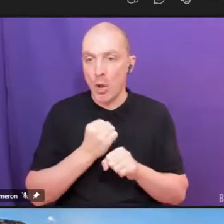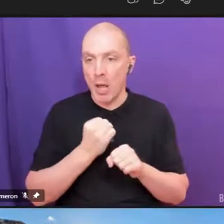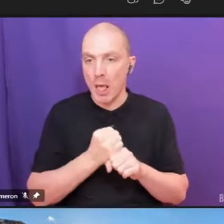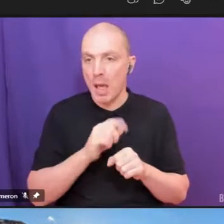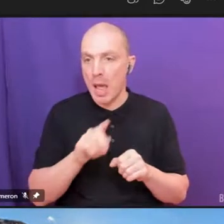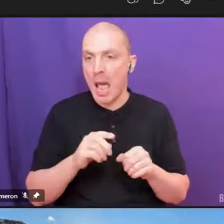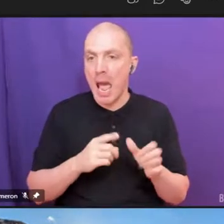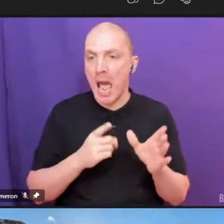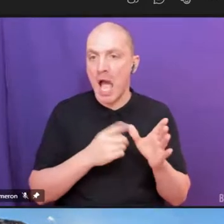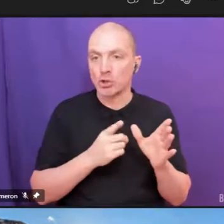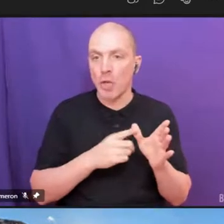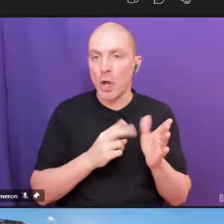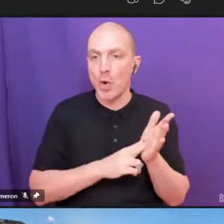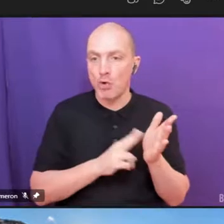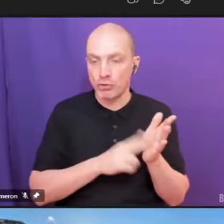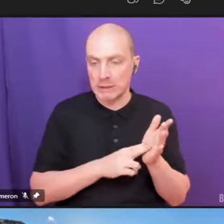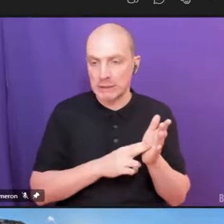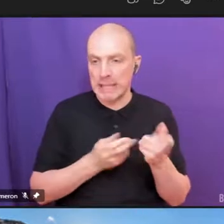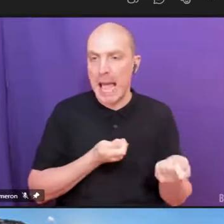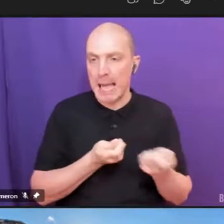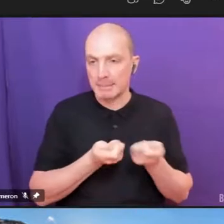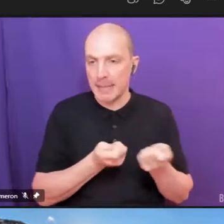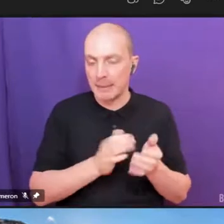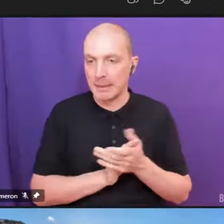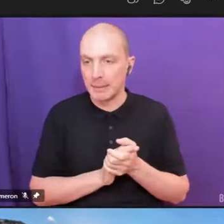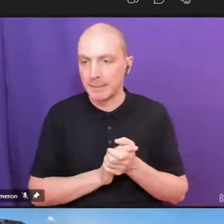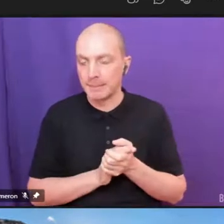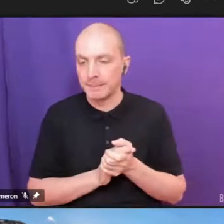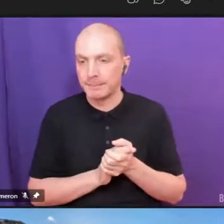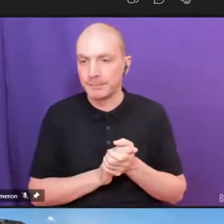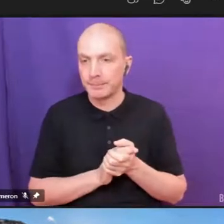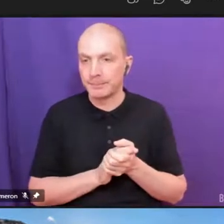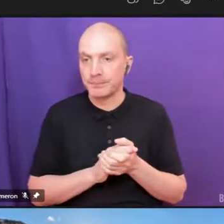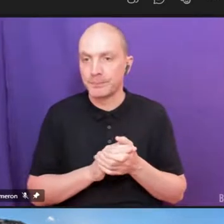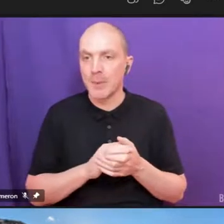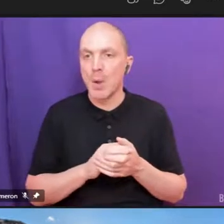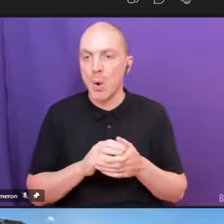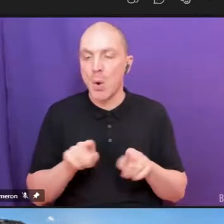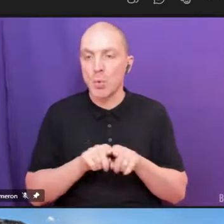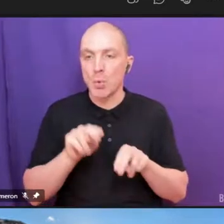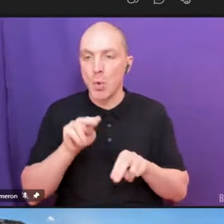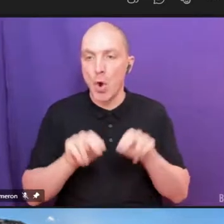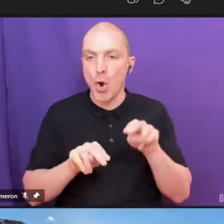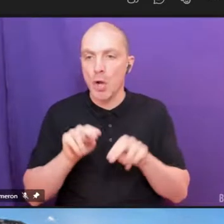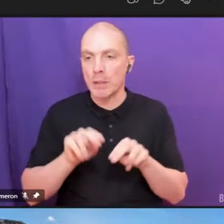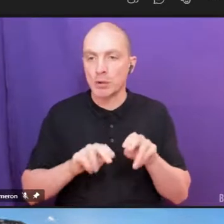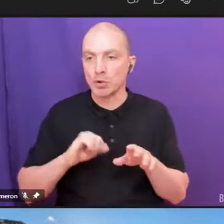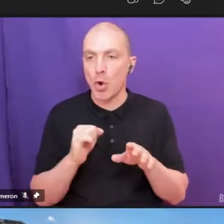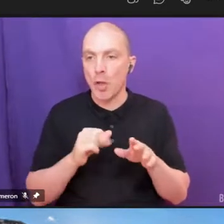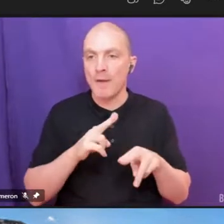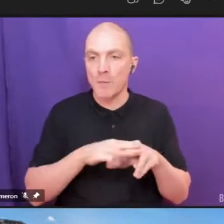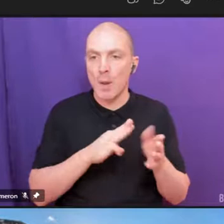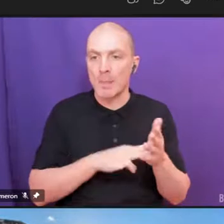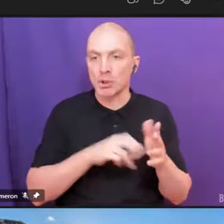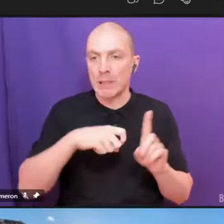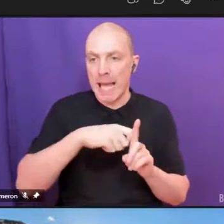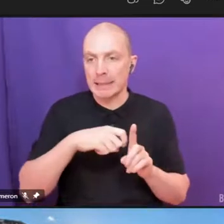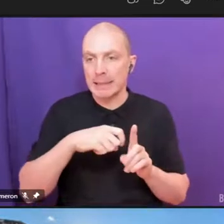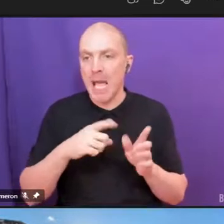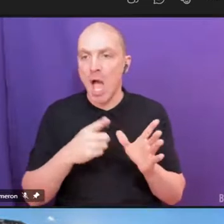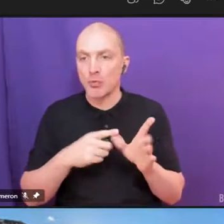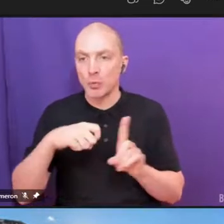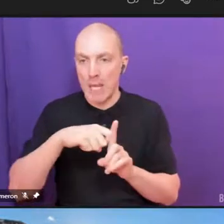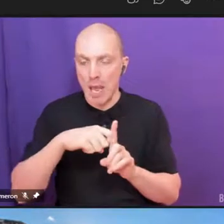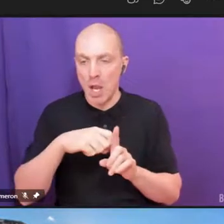Administration Services. We also have colleagues from Audit Scotland, Fiona Mitchell-Knight, Andrew Kerr and Gemma